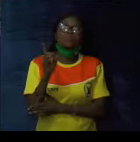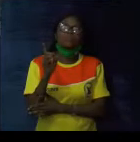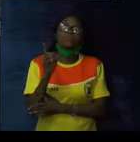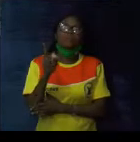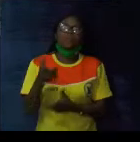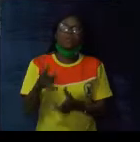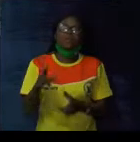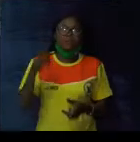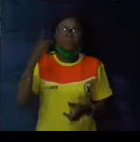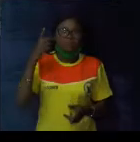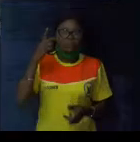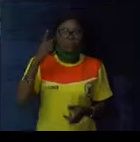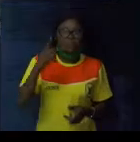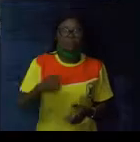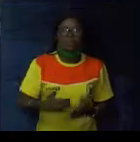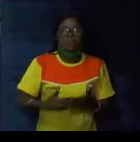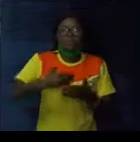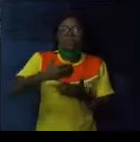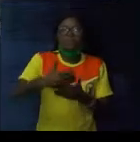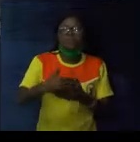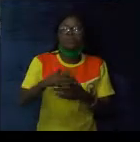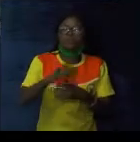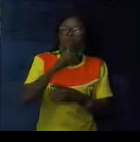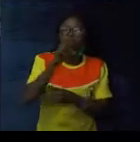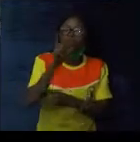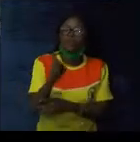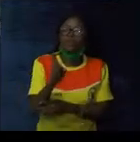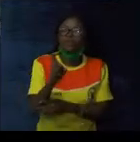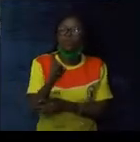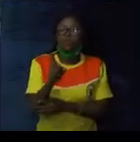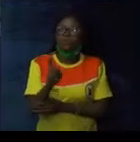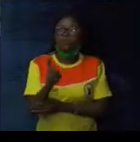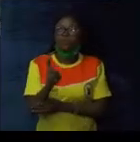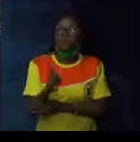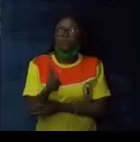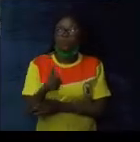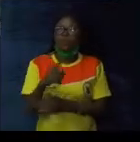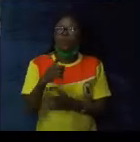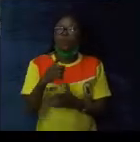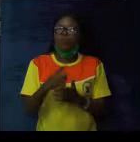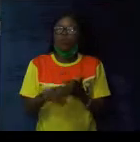72.5. Let's see the next question.